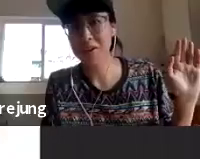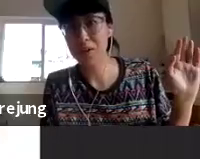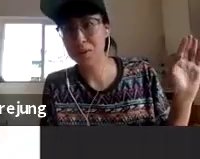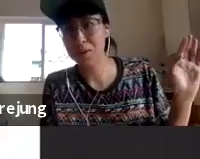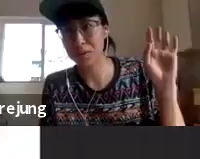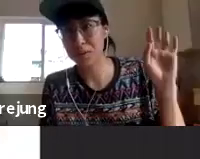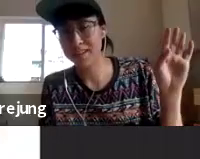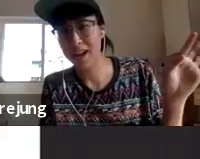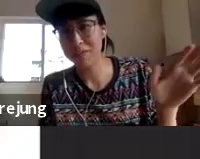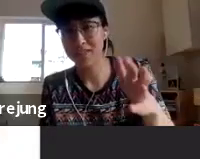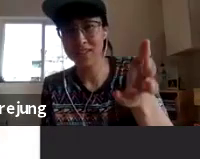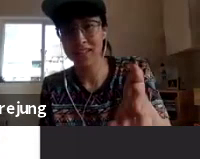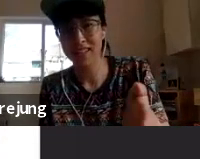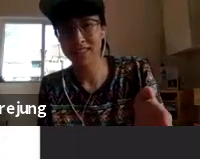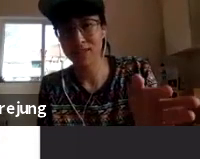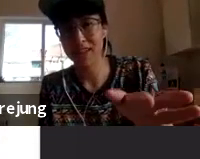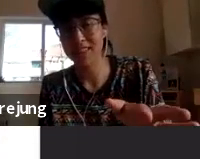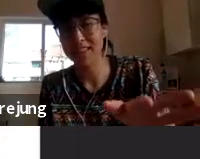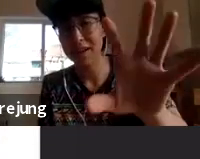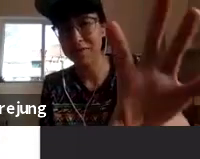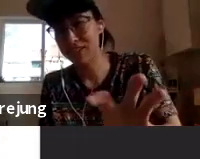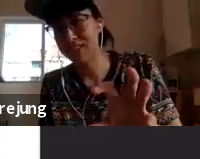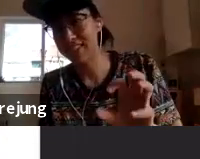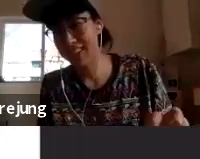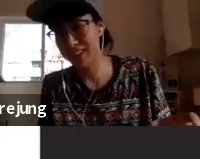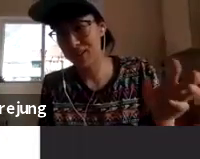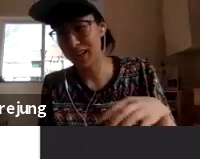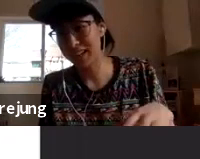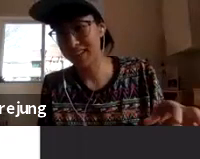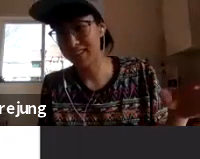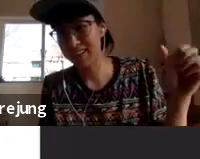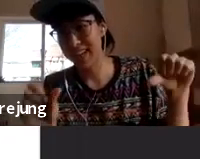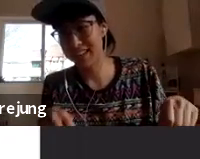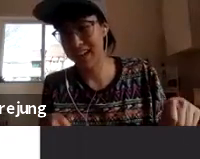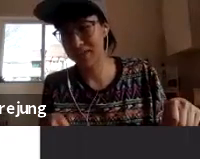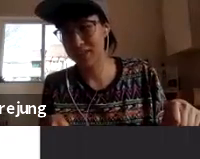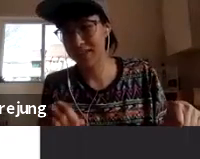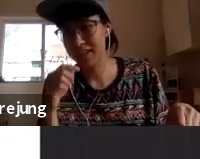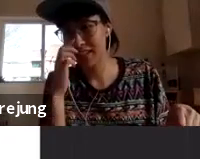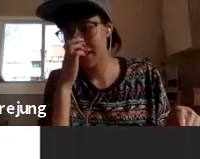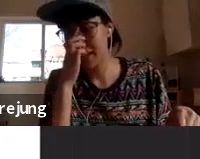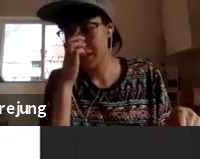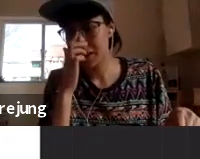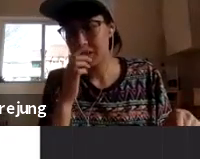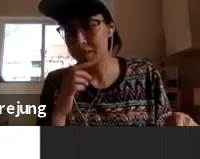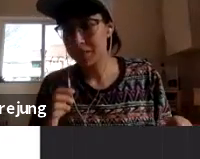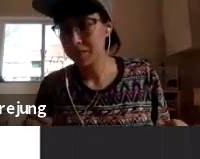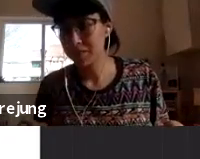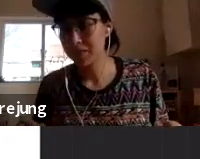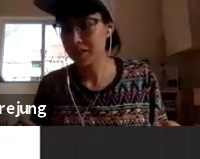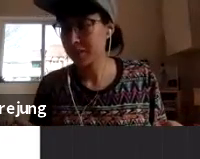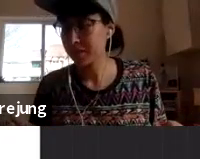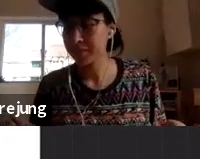Let me know when, I feel like there's not that much to see yet, so I can take it down.